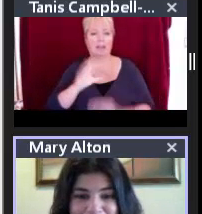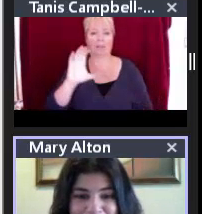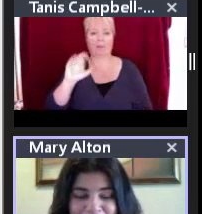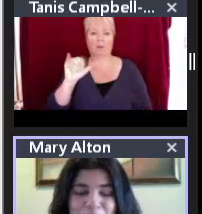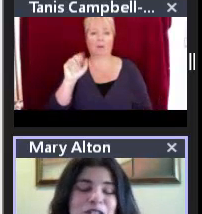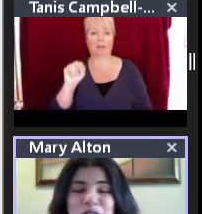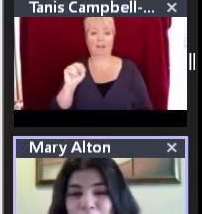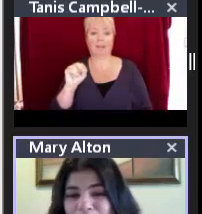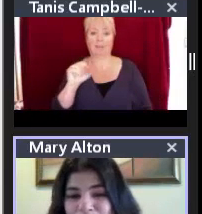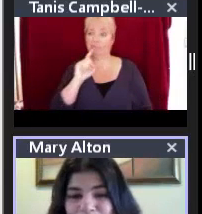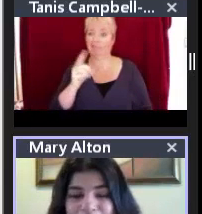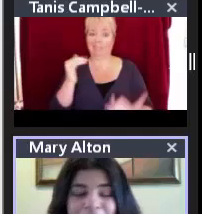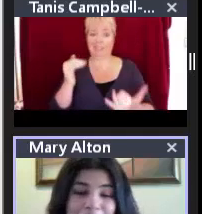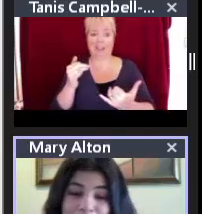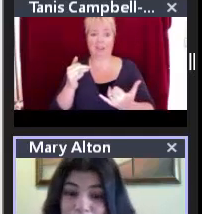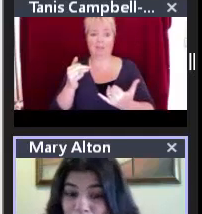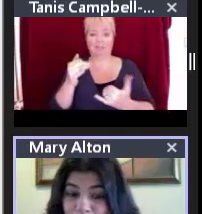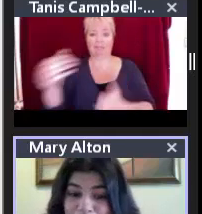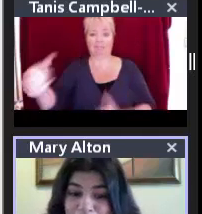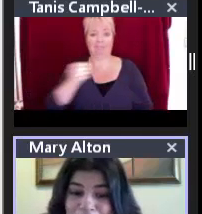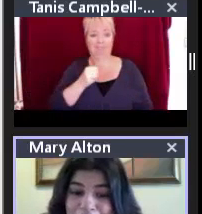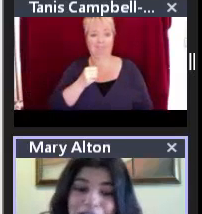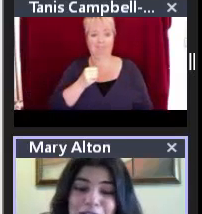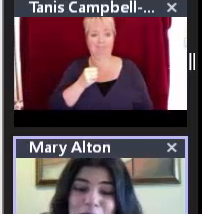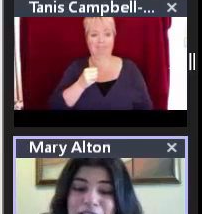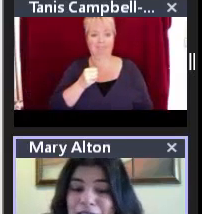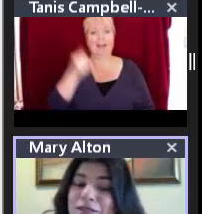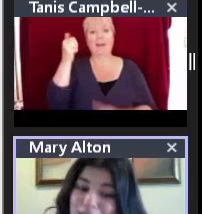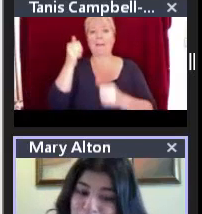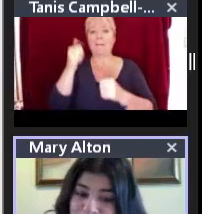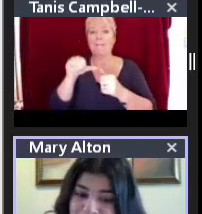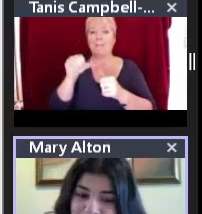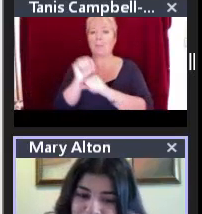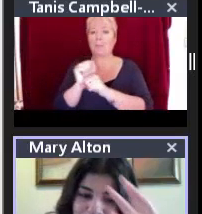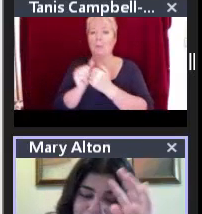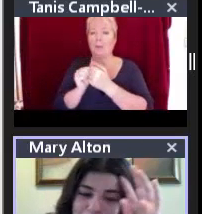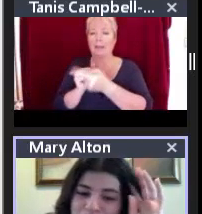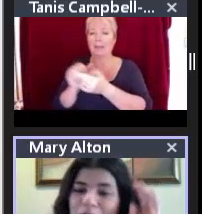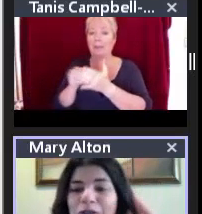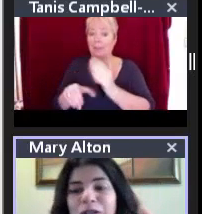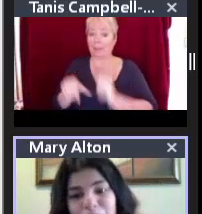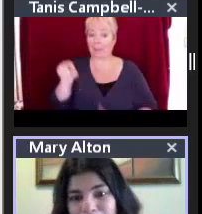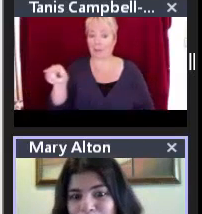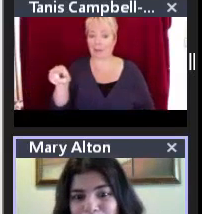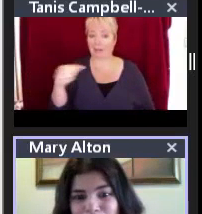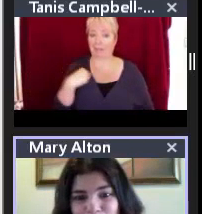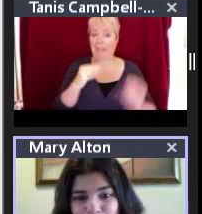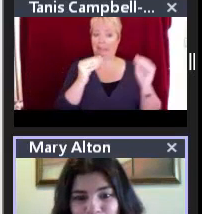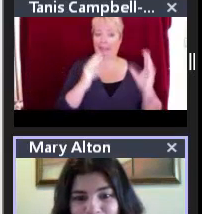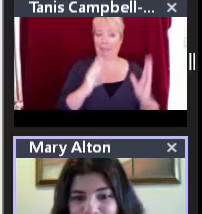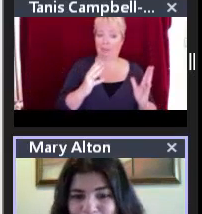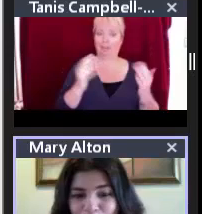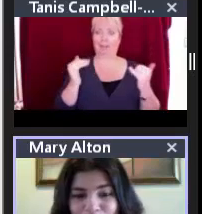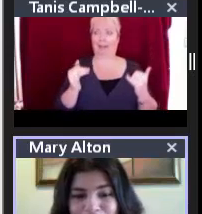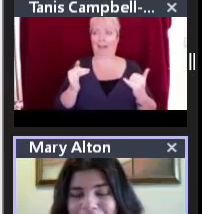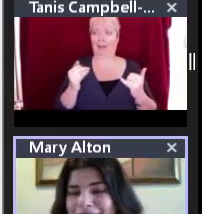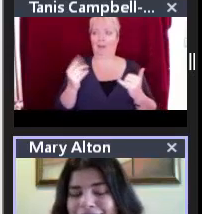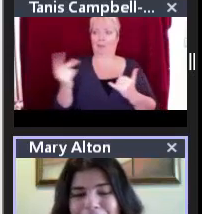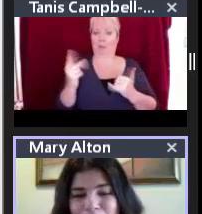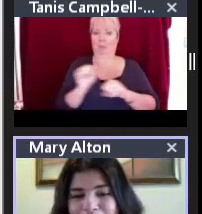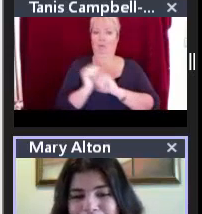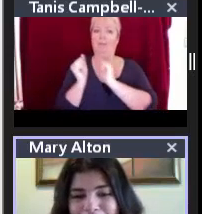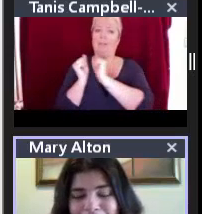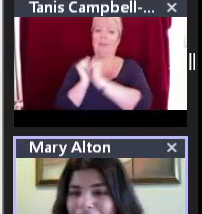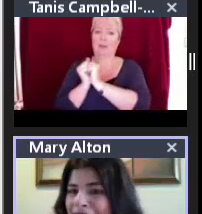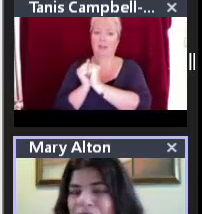our team, which is a wonderful thing. And I remember working with Colin when he was a student in the program, so, now to be able to work with him as a colleague